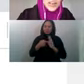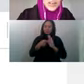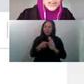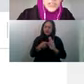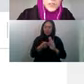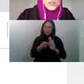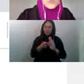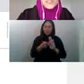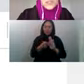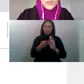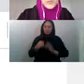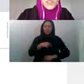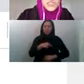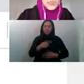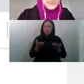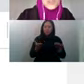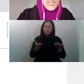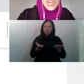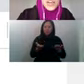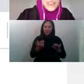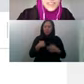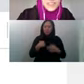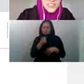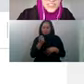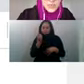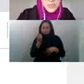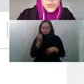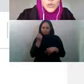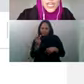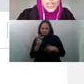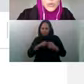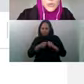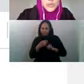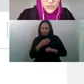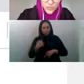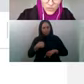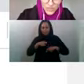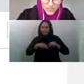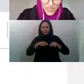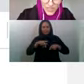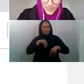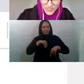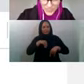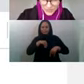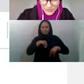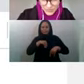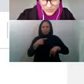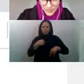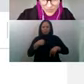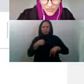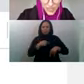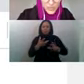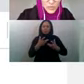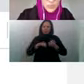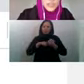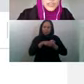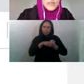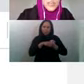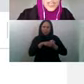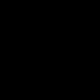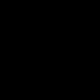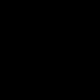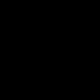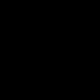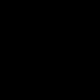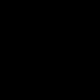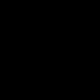are here, we hear you, we see you, and this is unacceptable. We want to support the efforts that you were part of.